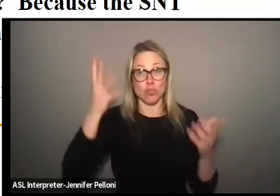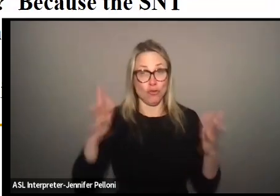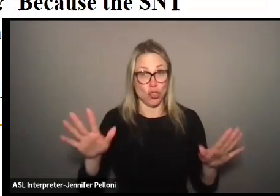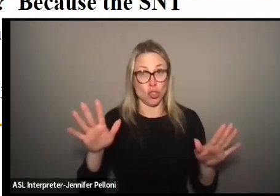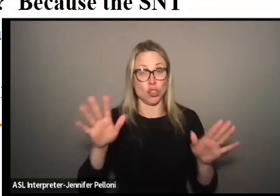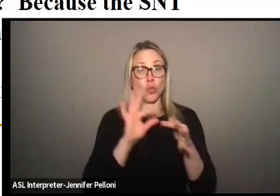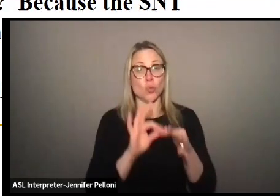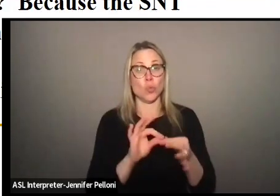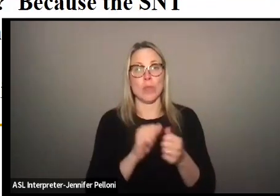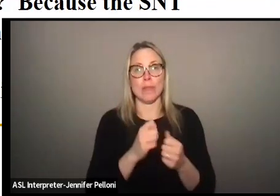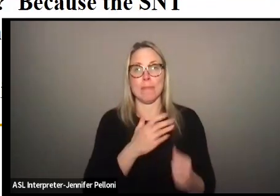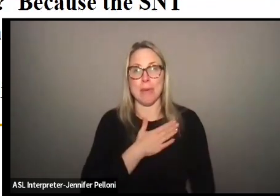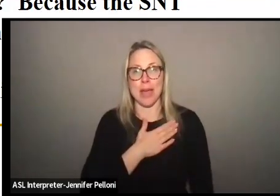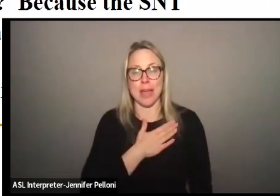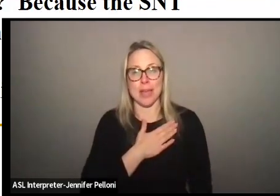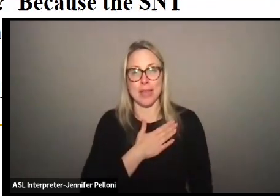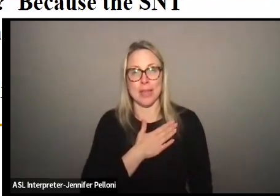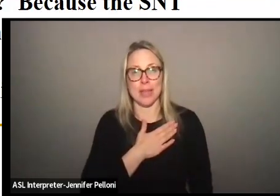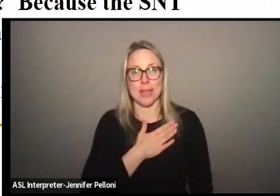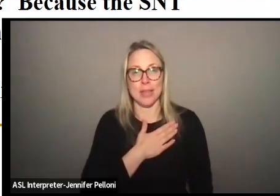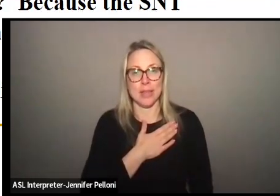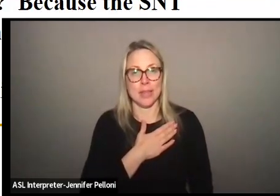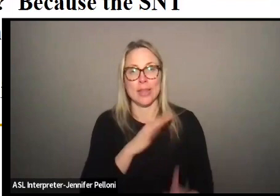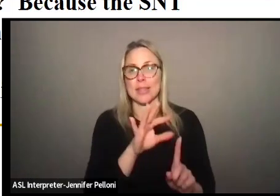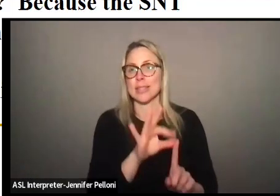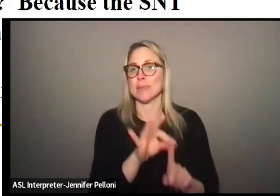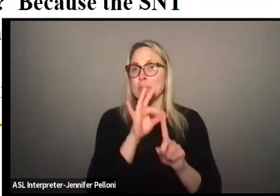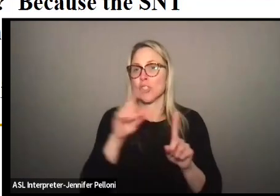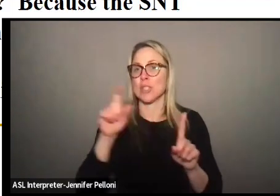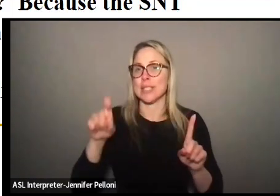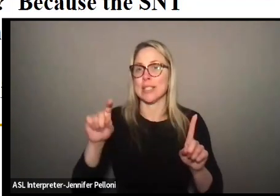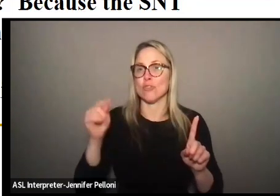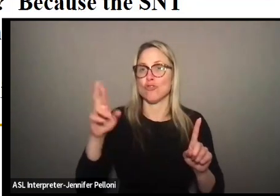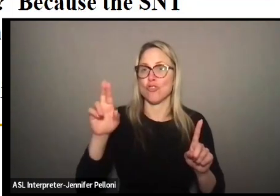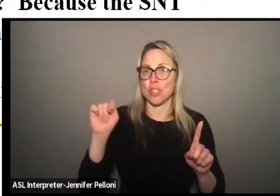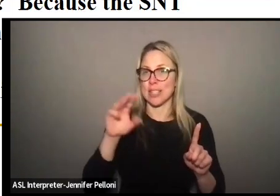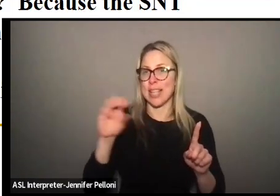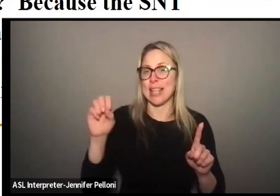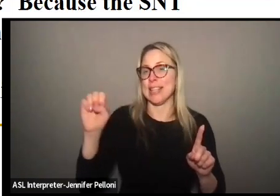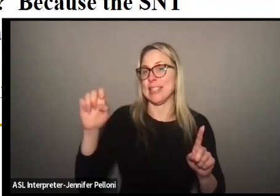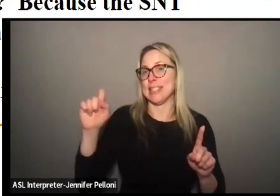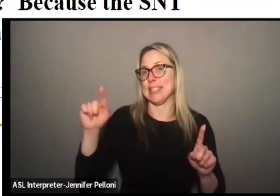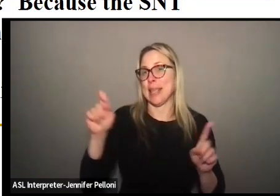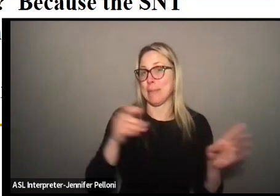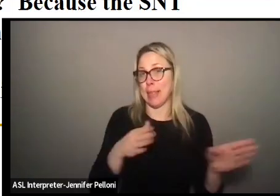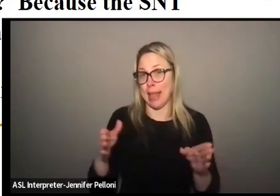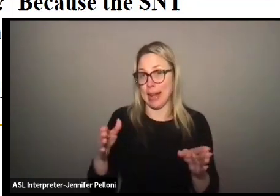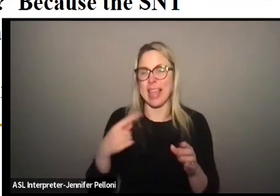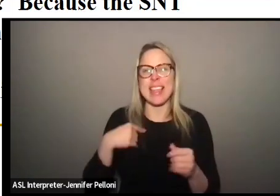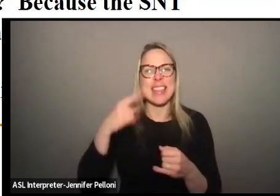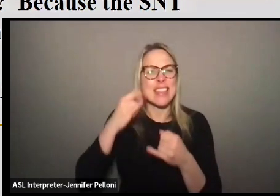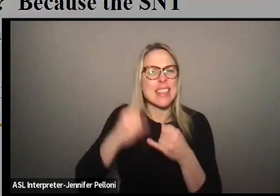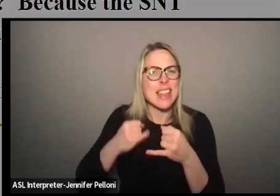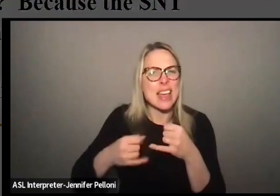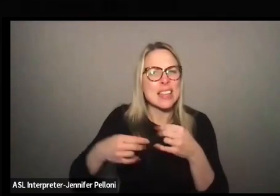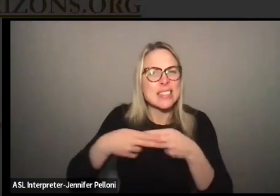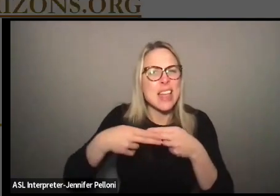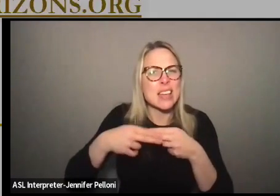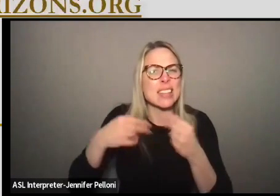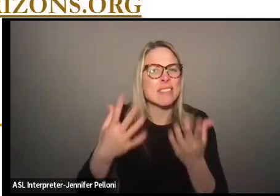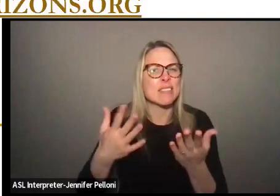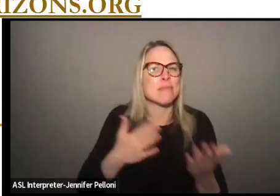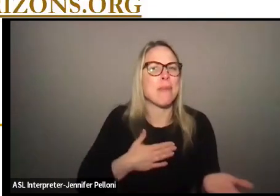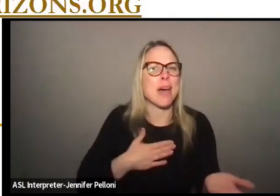with my regarding special needs trust and estate planning. And I think the last slide sort of just gives